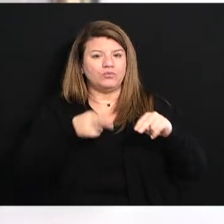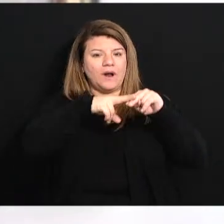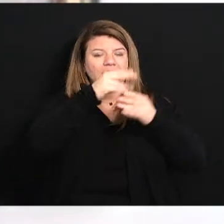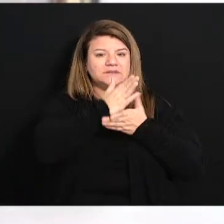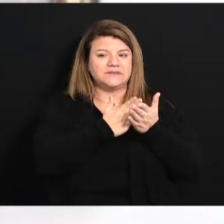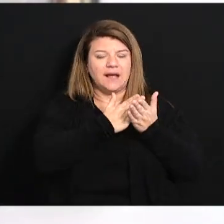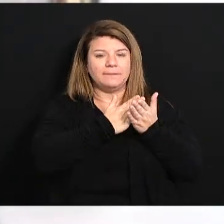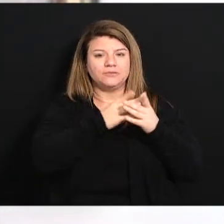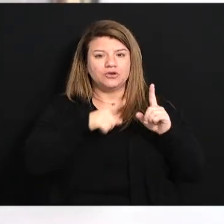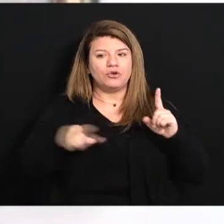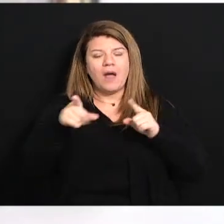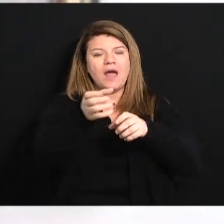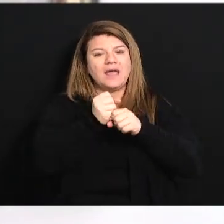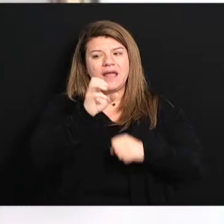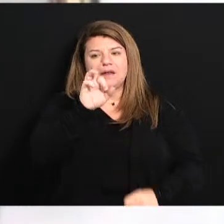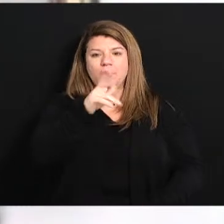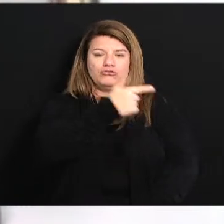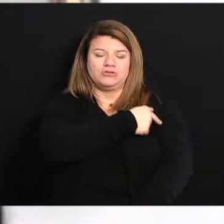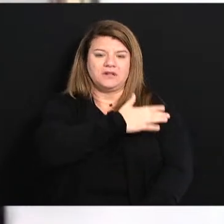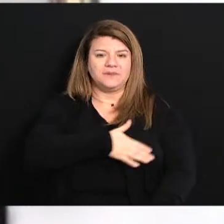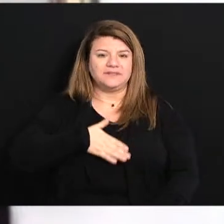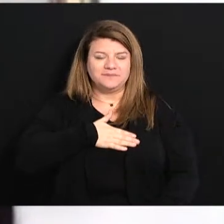out and get your booster shots. Thanks.